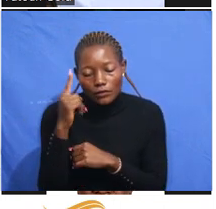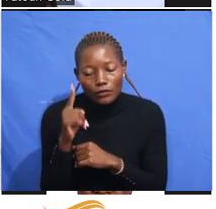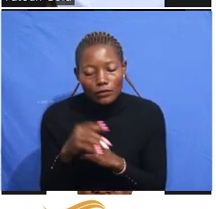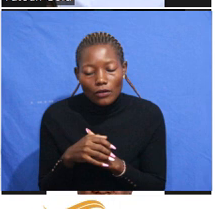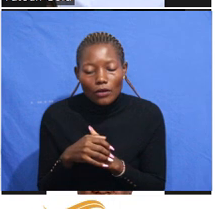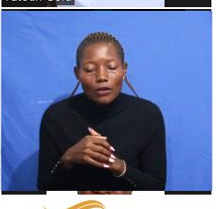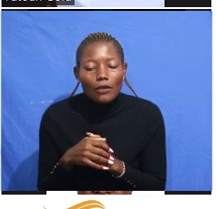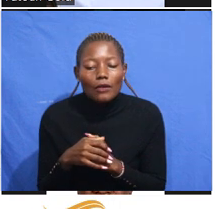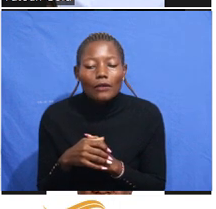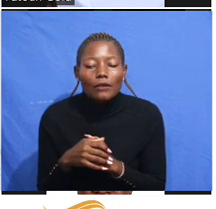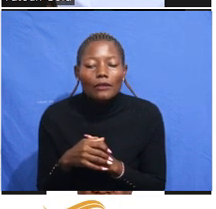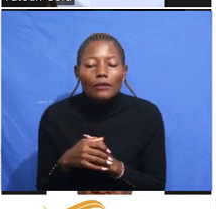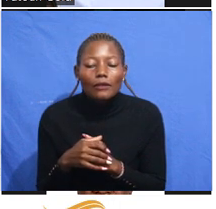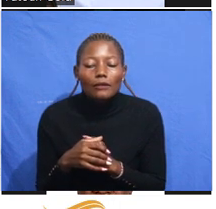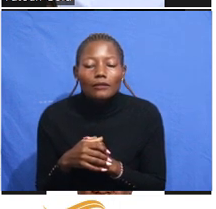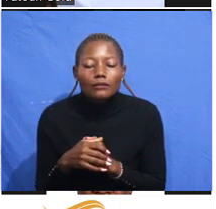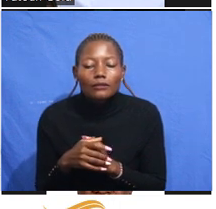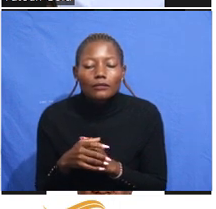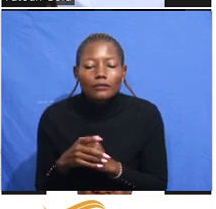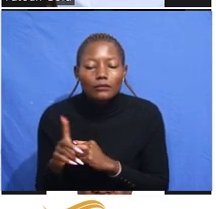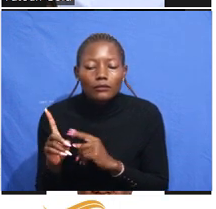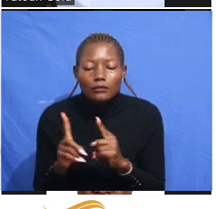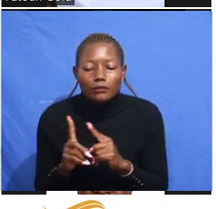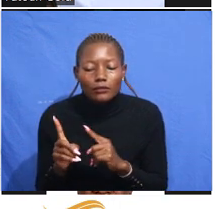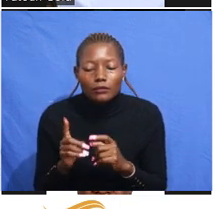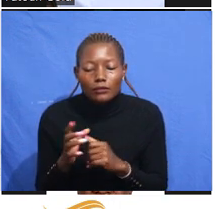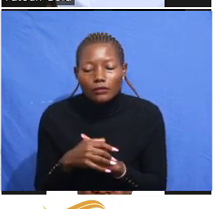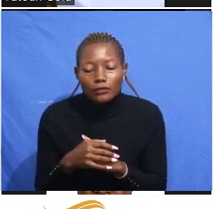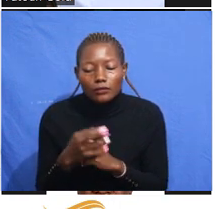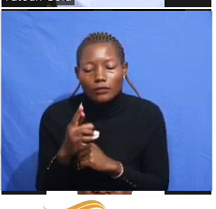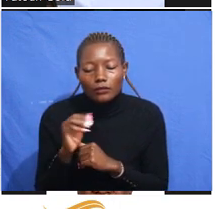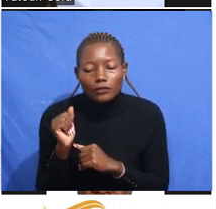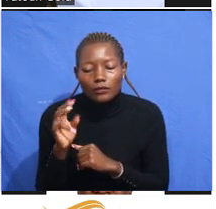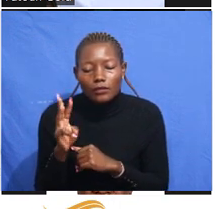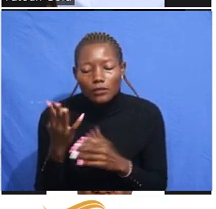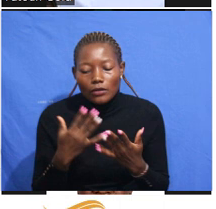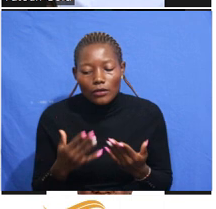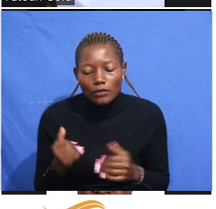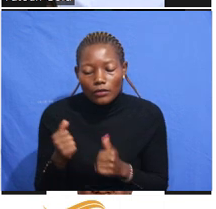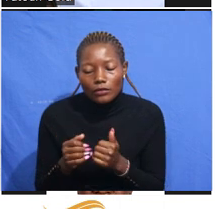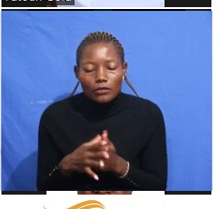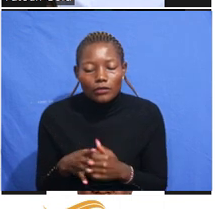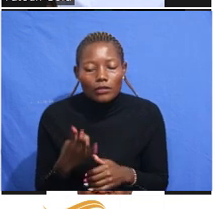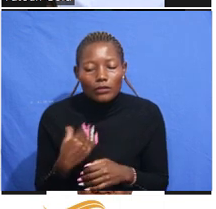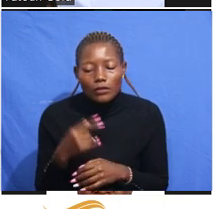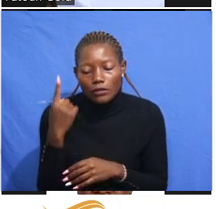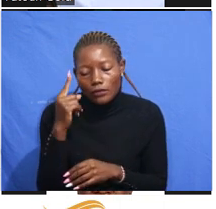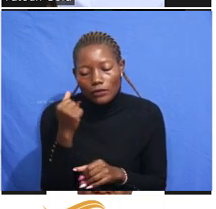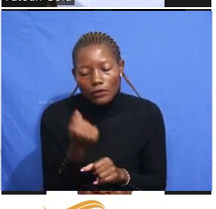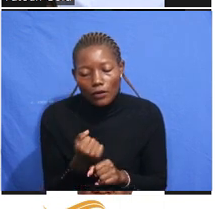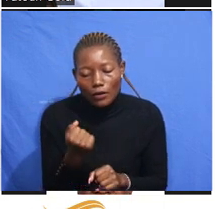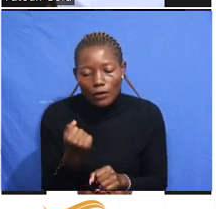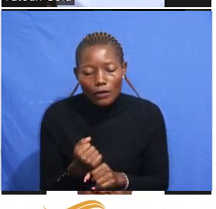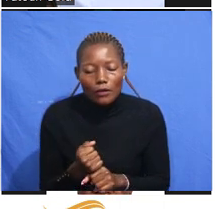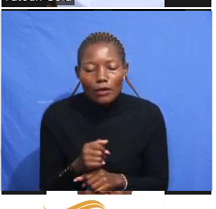transferring or for transporting the raw materials that are required for manufacture